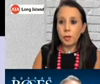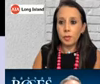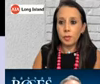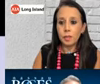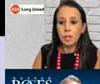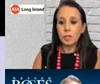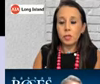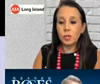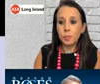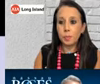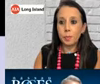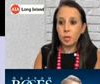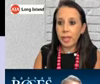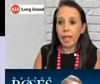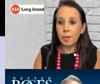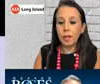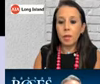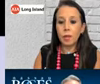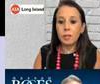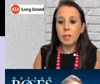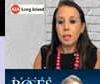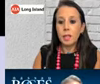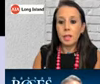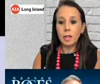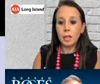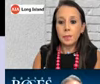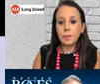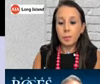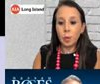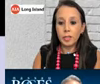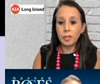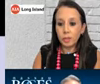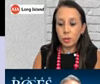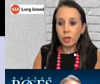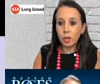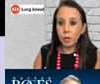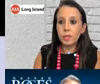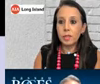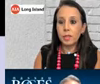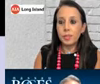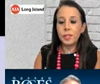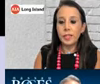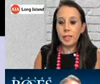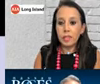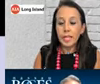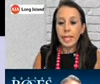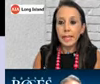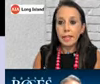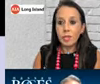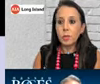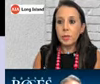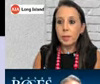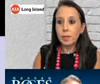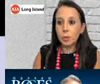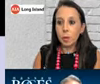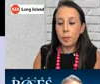With your phone, just put your camera on, point it out to the code that you see there, and